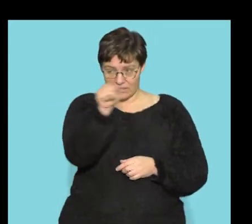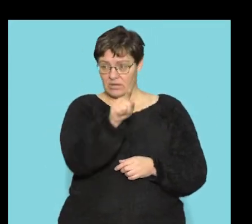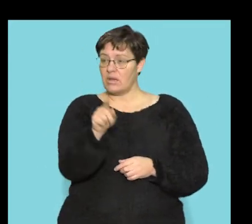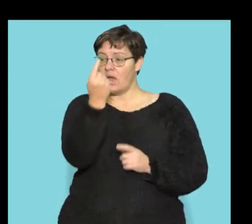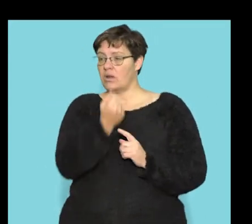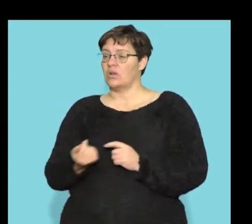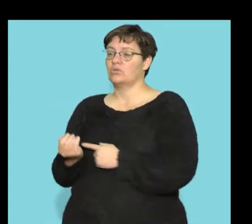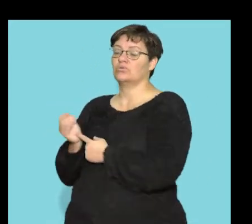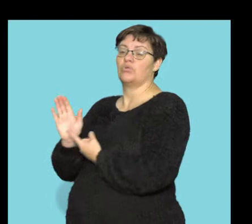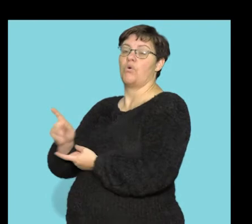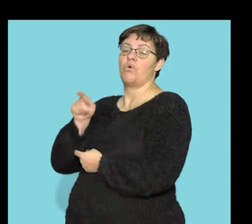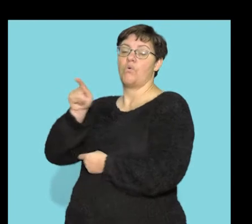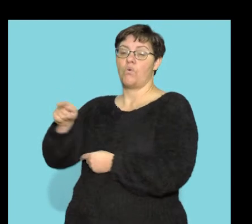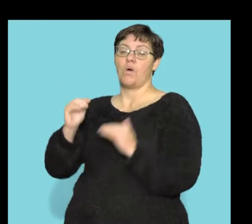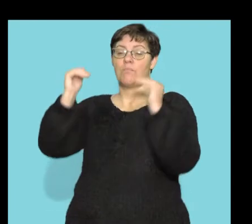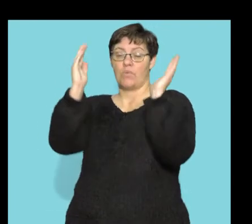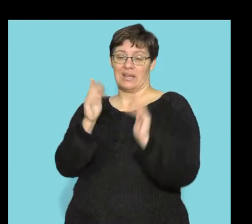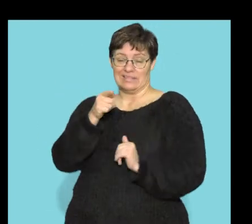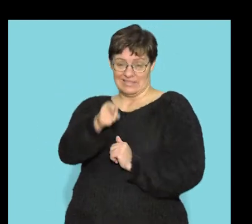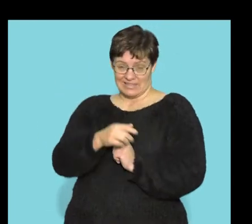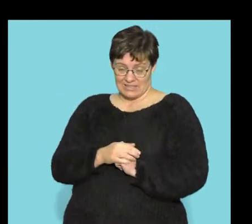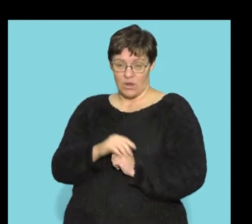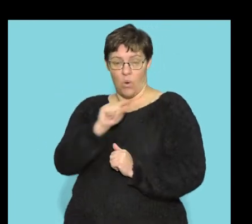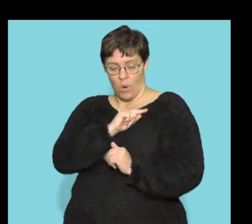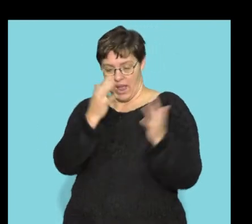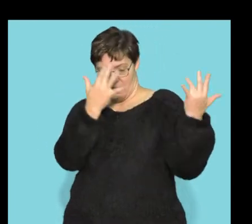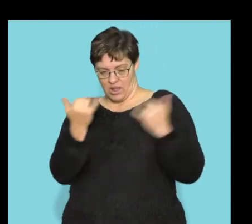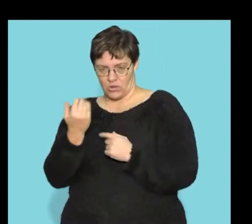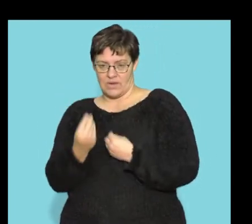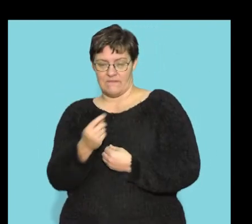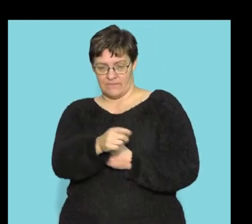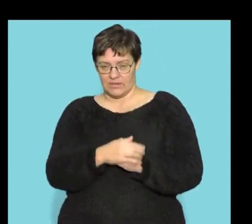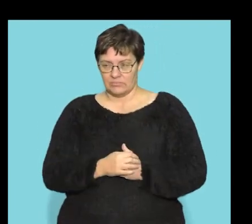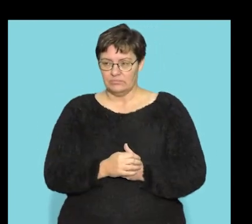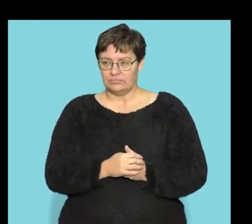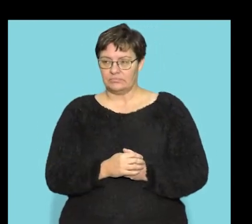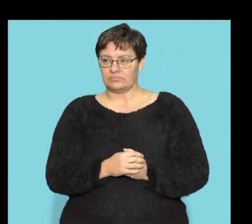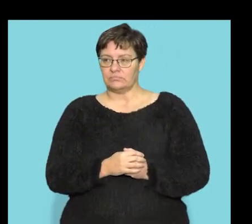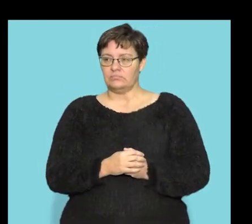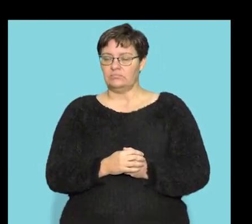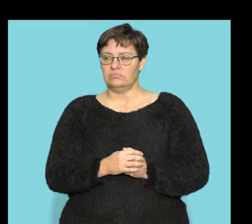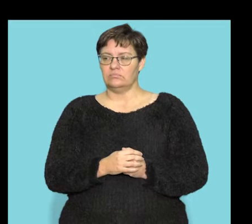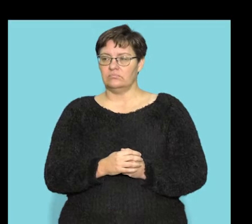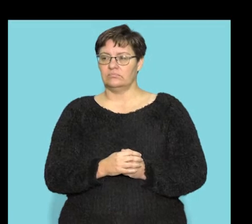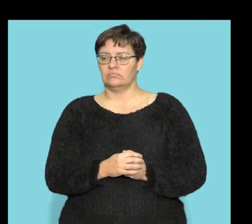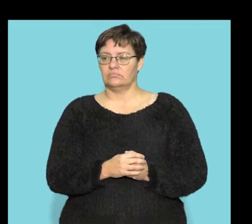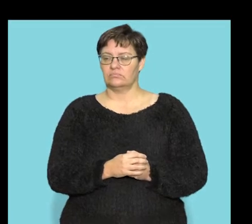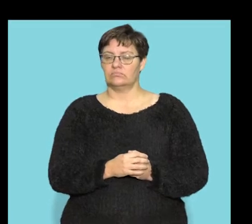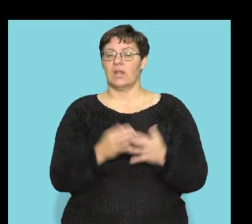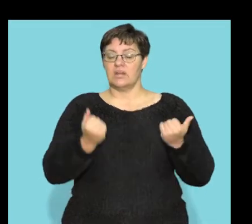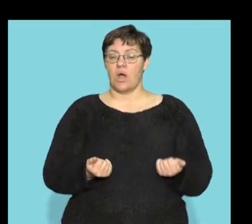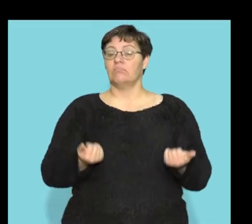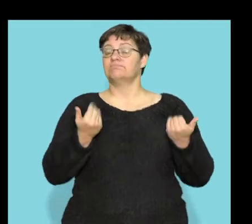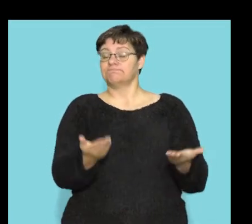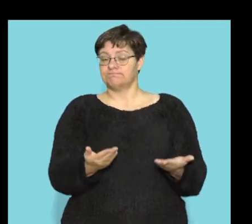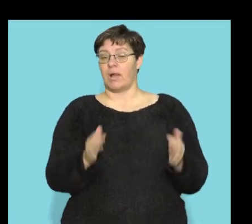it in your brackets as part of your calculation. Okay, now we come to the provision for bad debts,